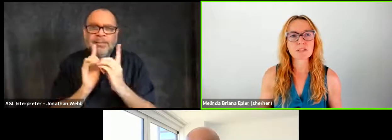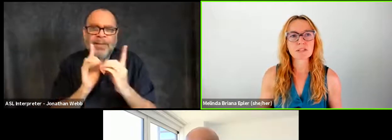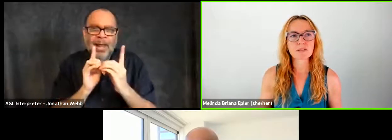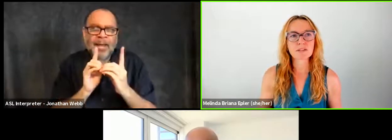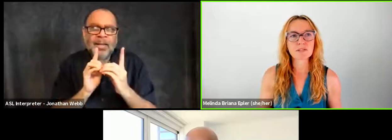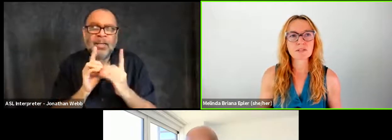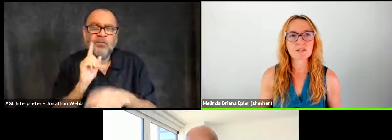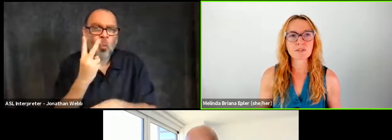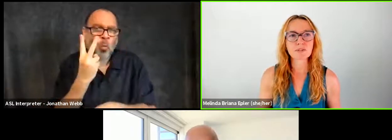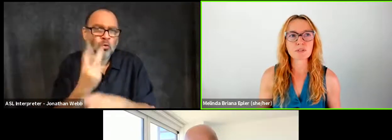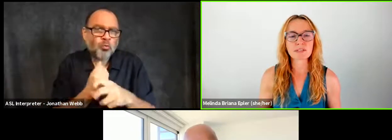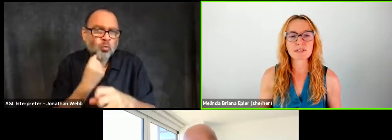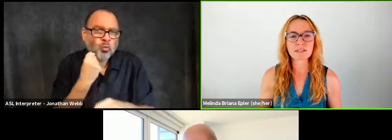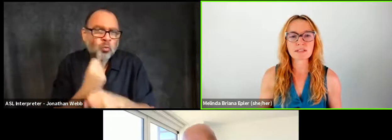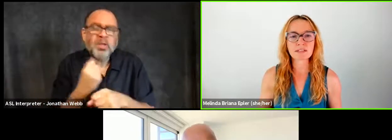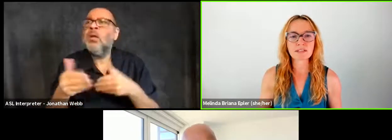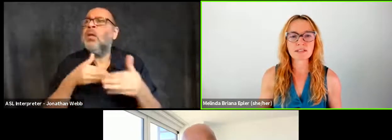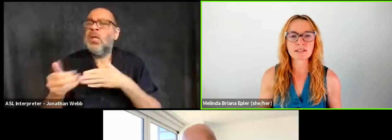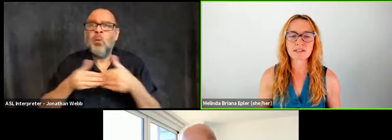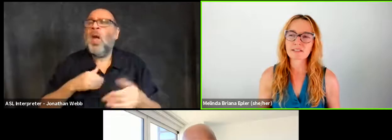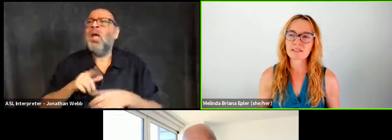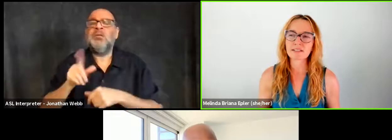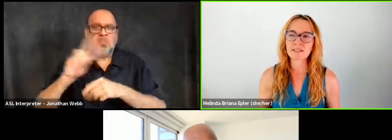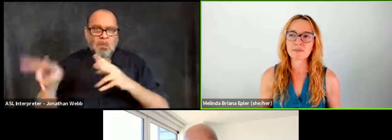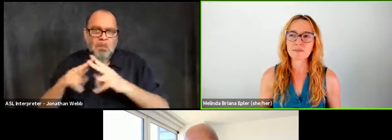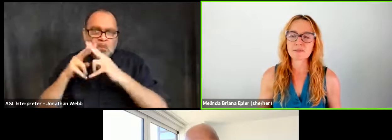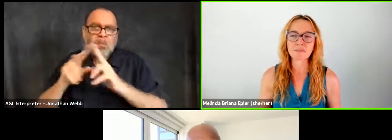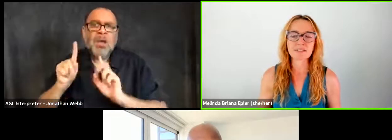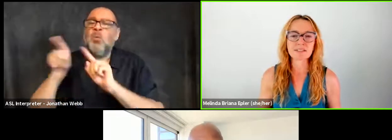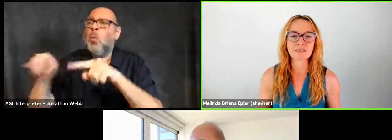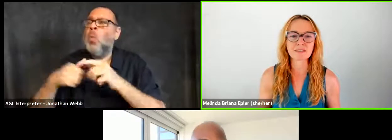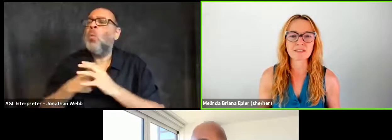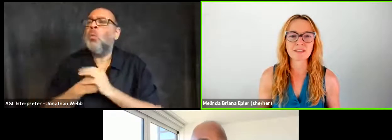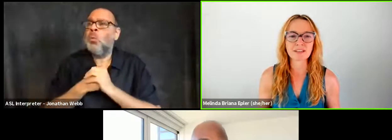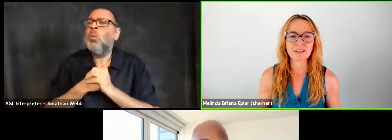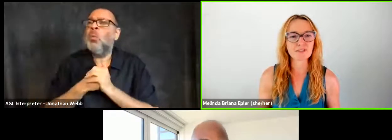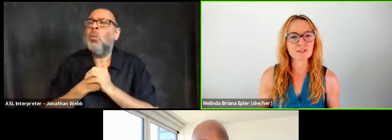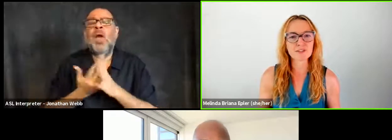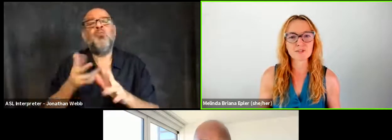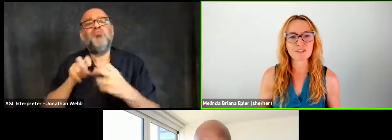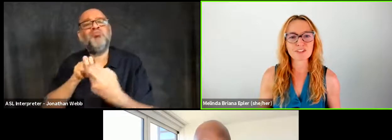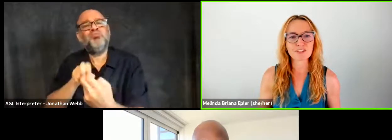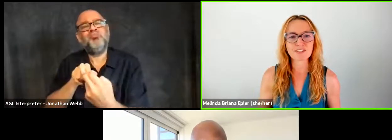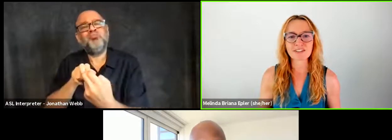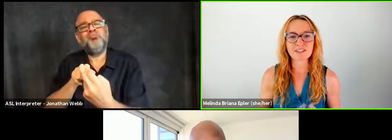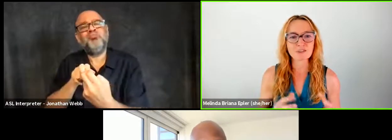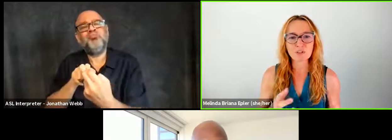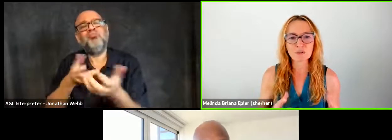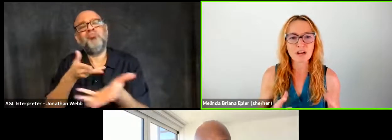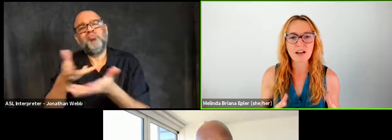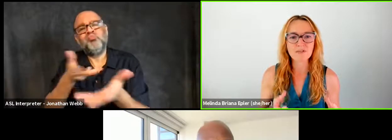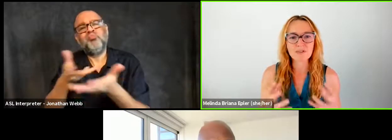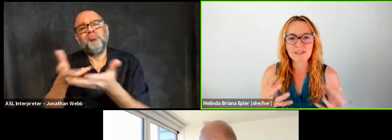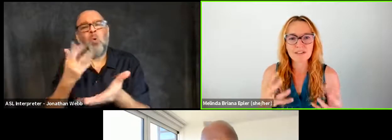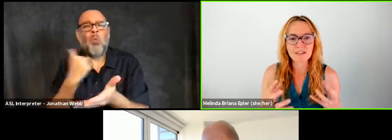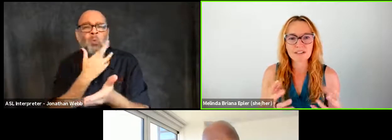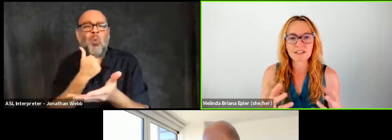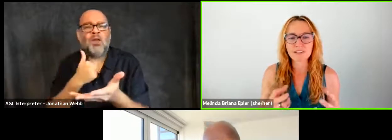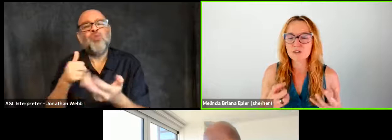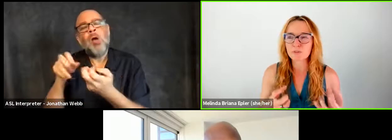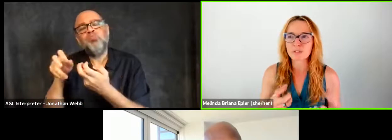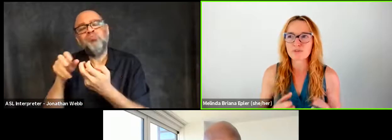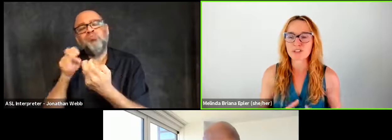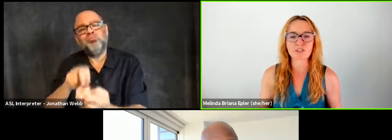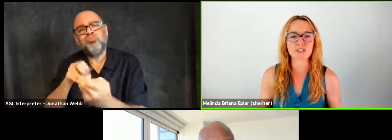we were sitting in a restaurant a few days in, and I said, something is different. It feels different here. There isn't that